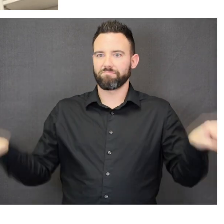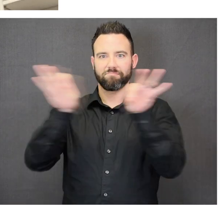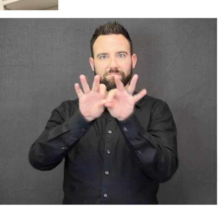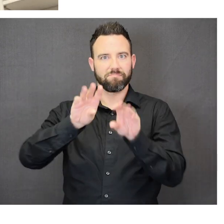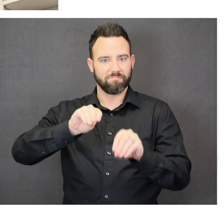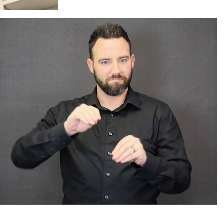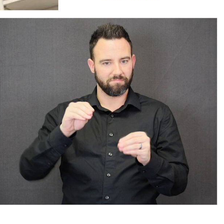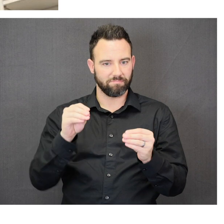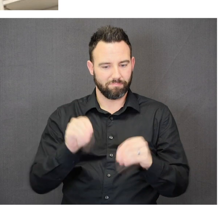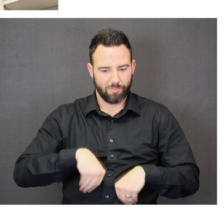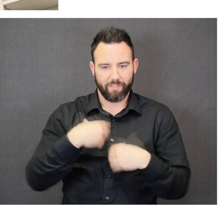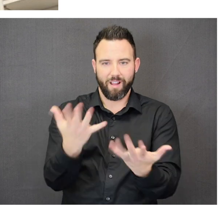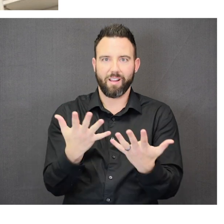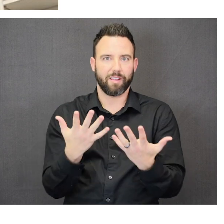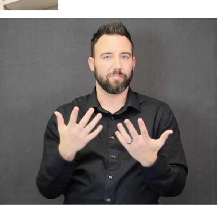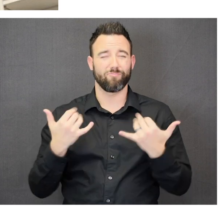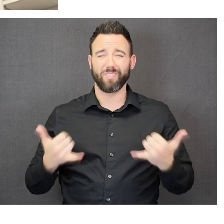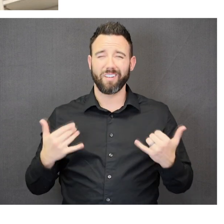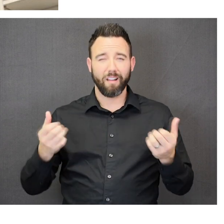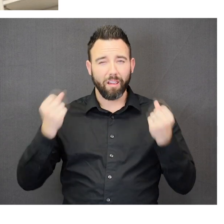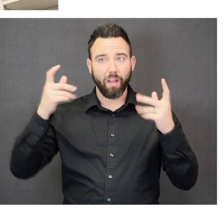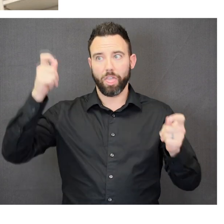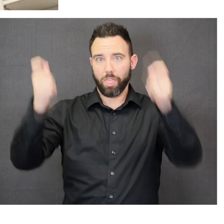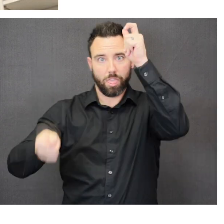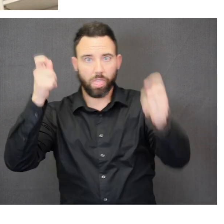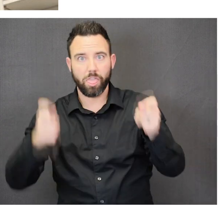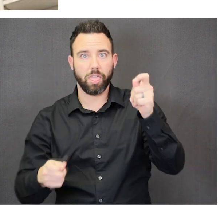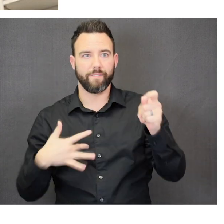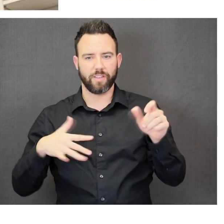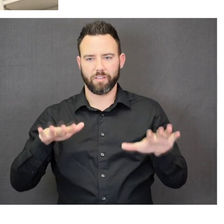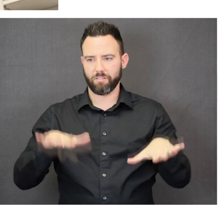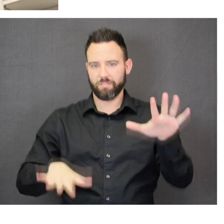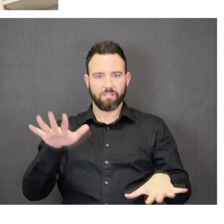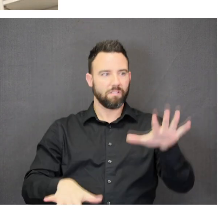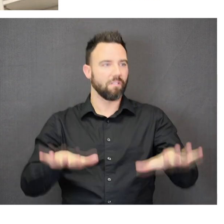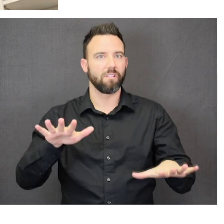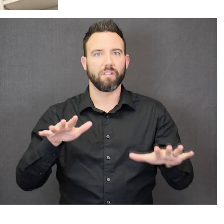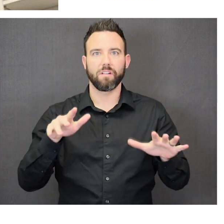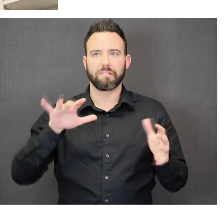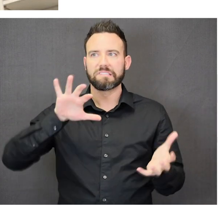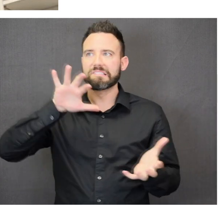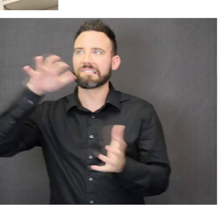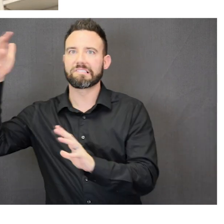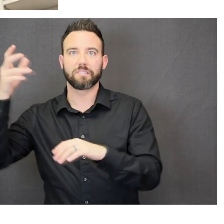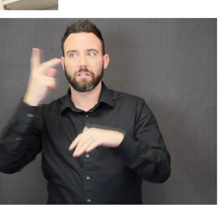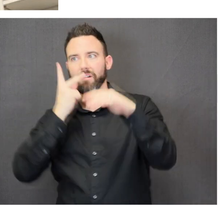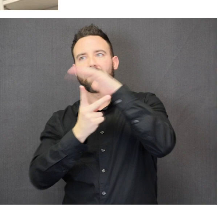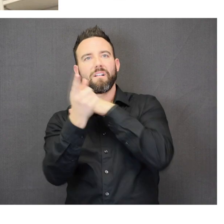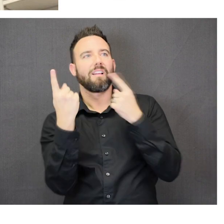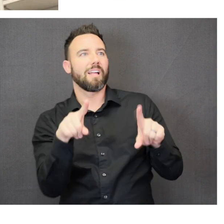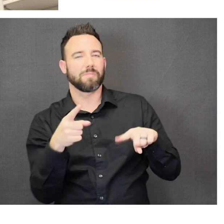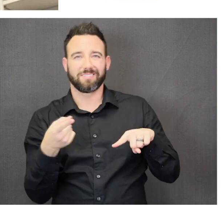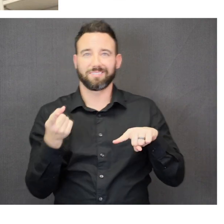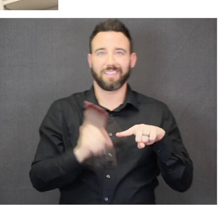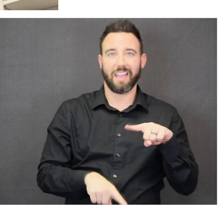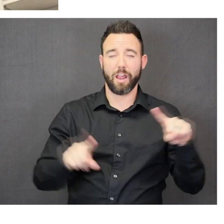now amidst all of the change and what feels like a lot of chaos and